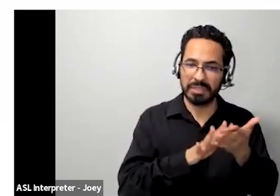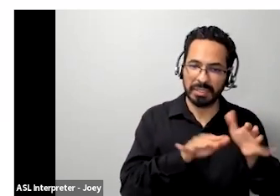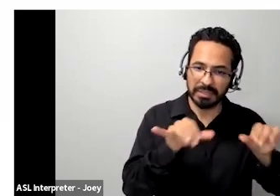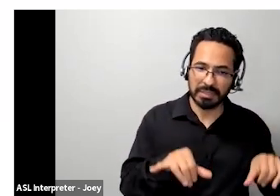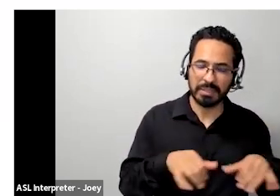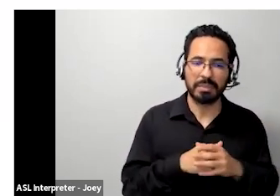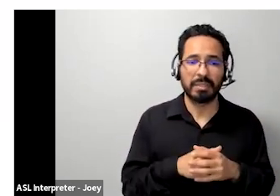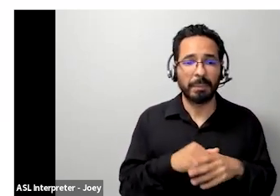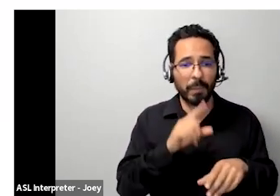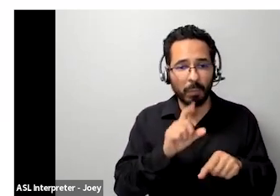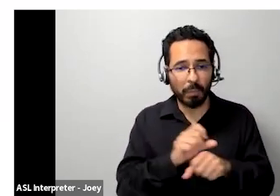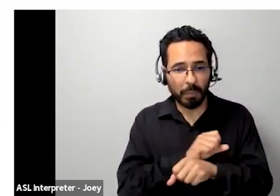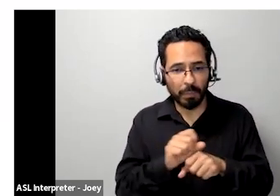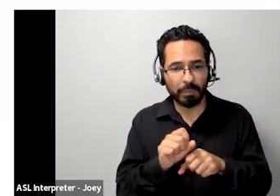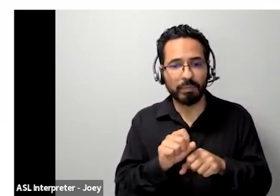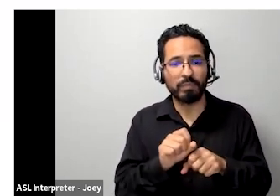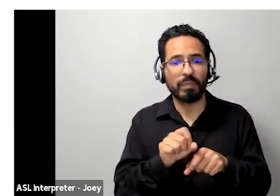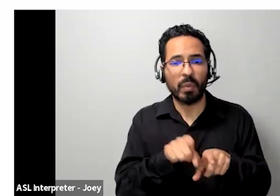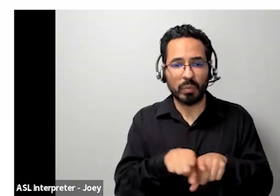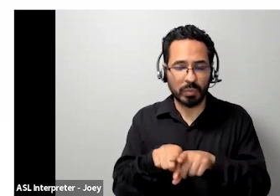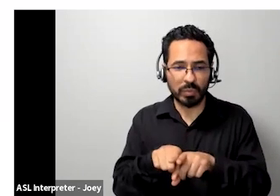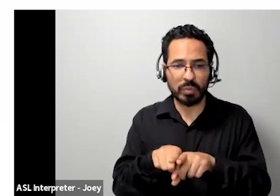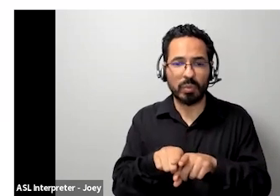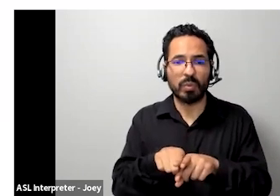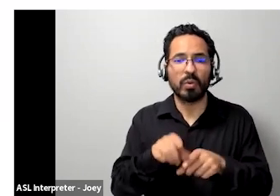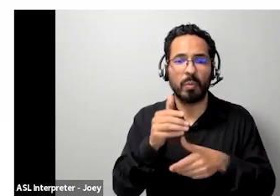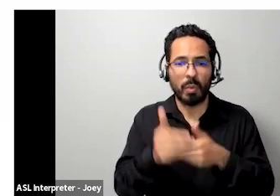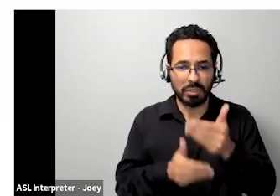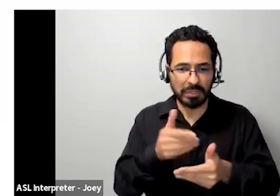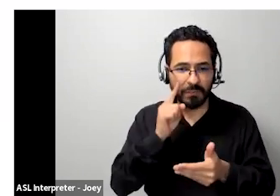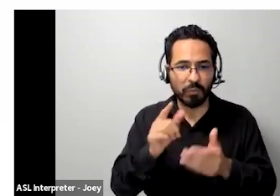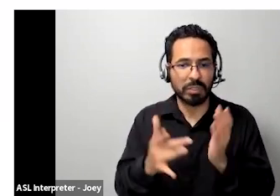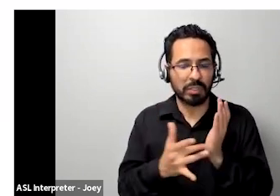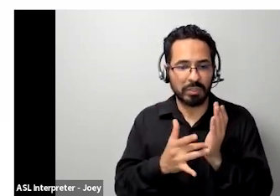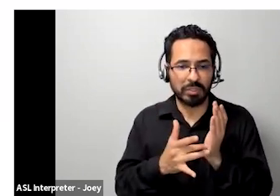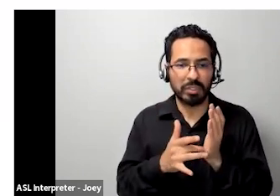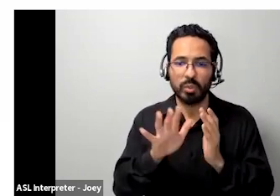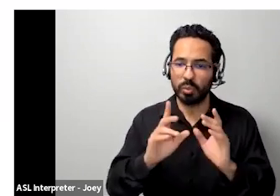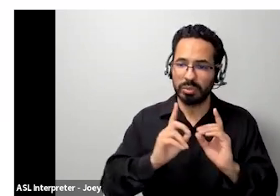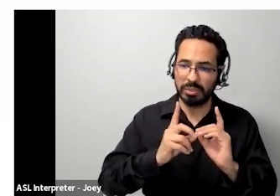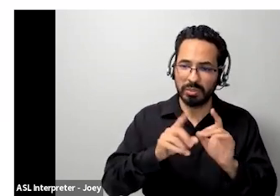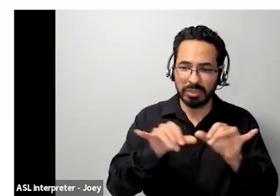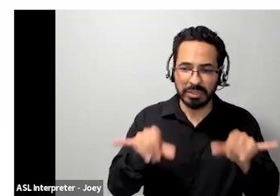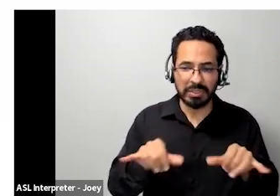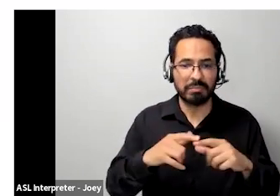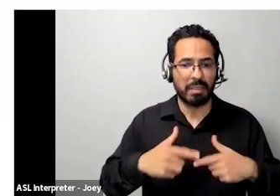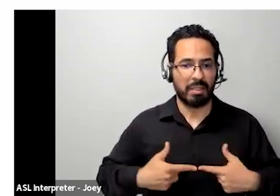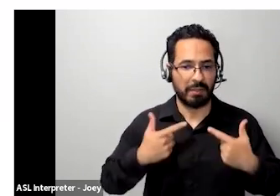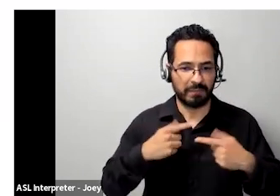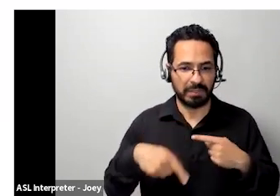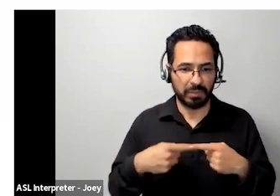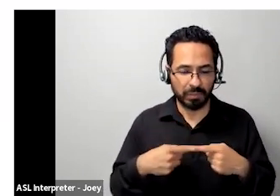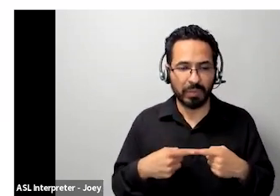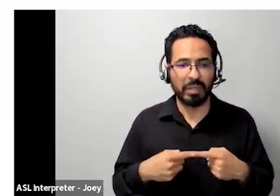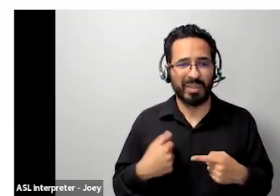into your actual processes for your technology, your digital systems development lifecycle. And this is something that we've